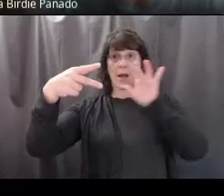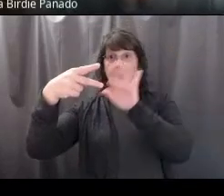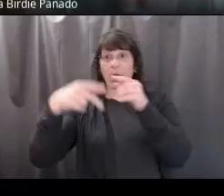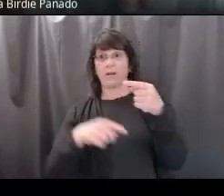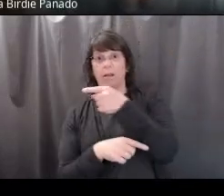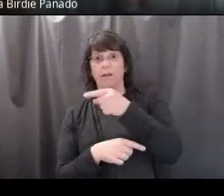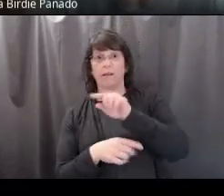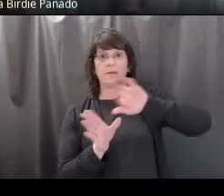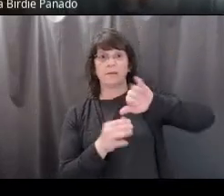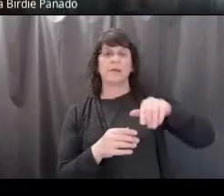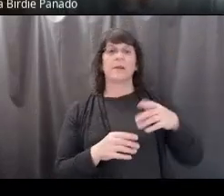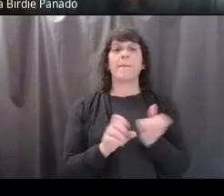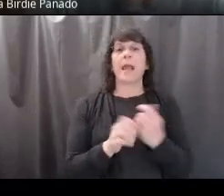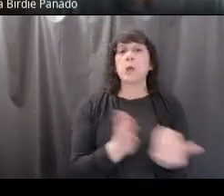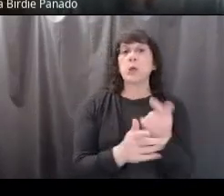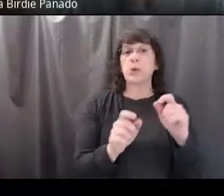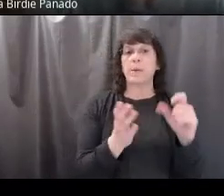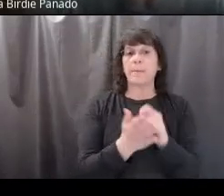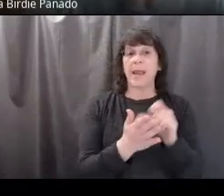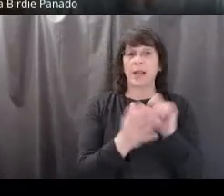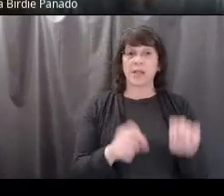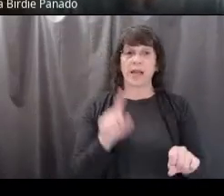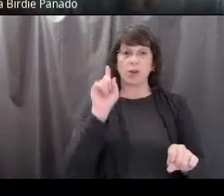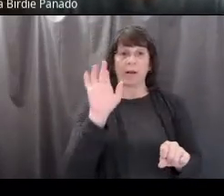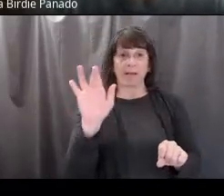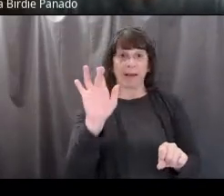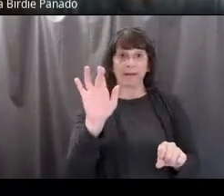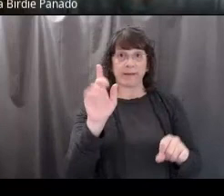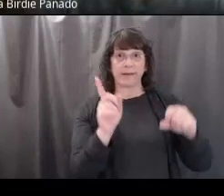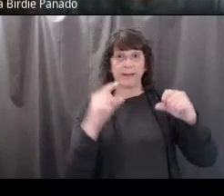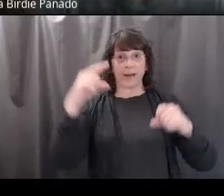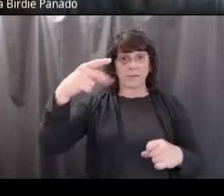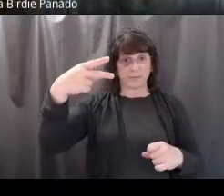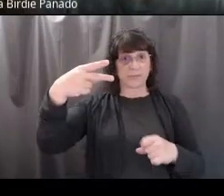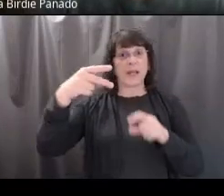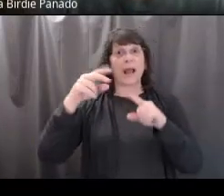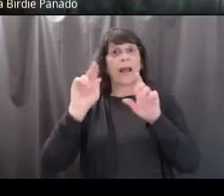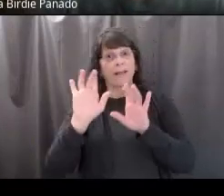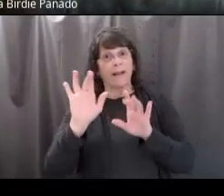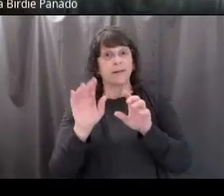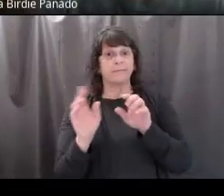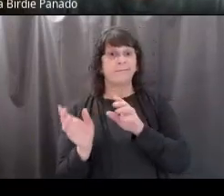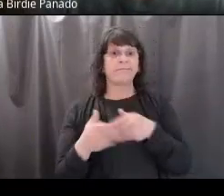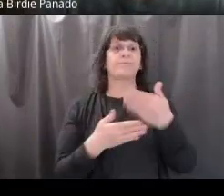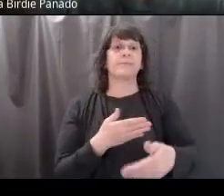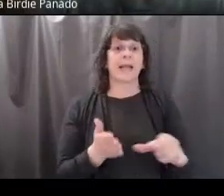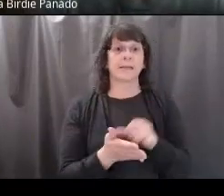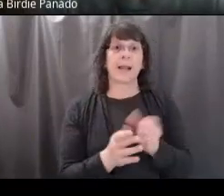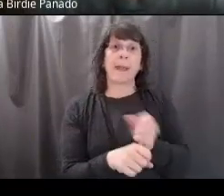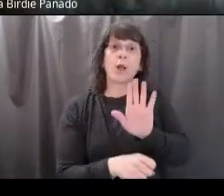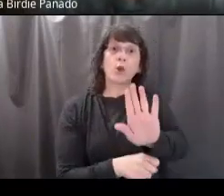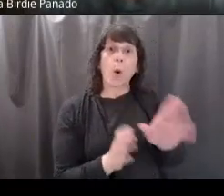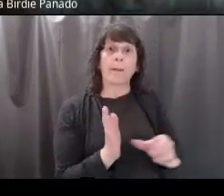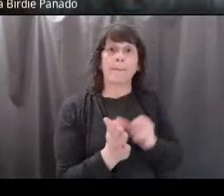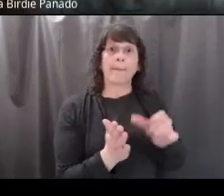create a new page by clicking this arrow, and you can make it your page. So